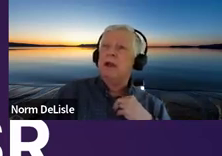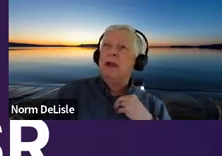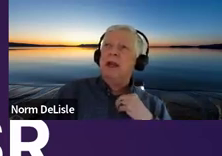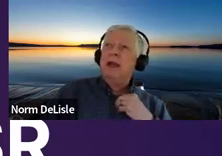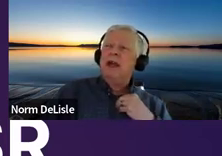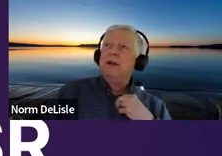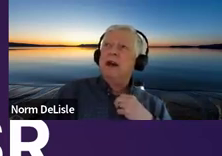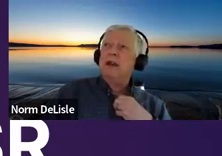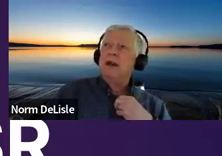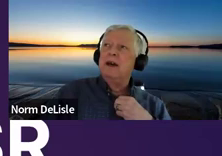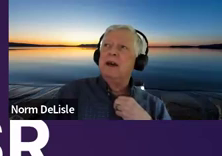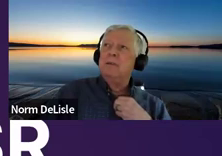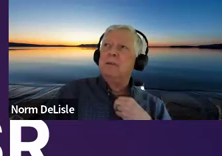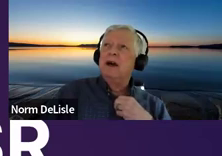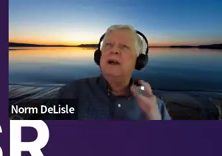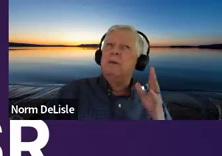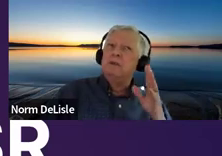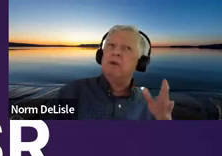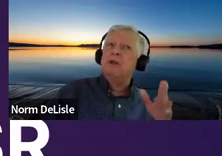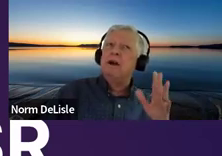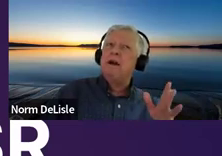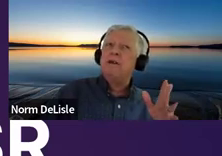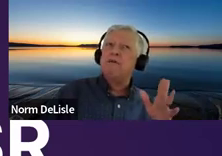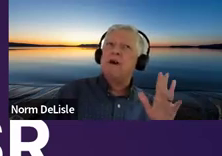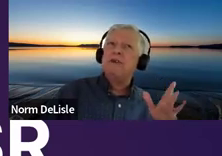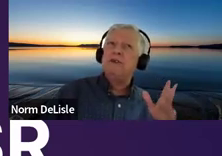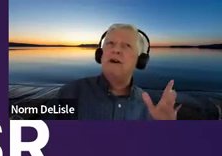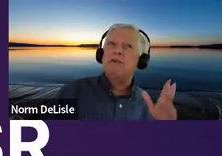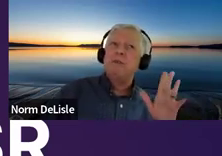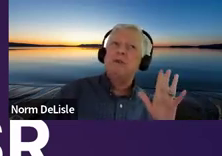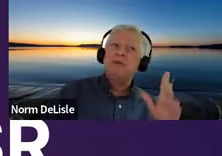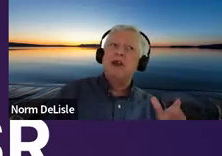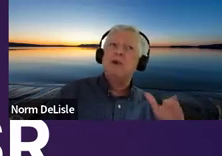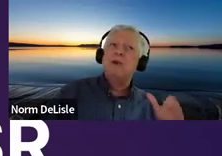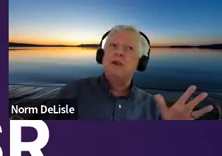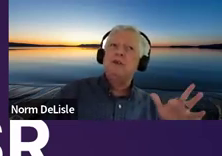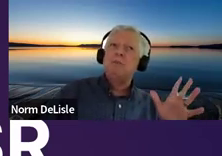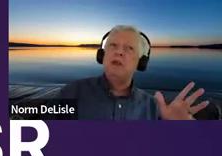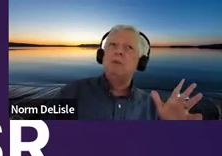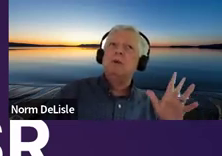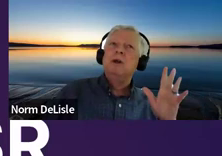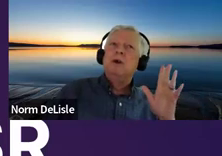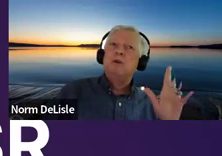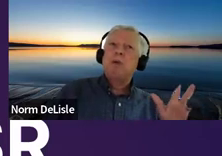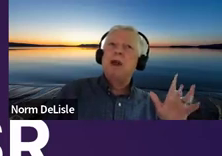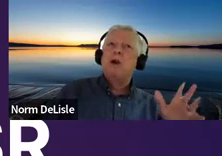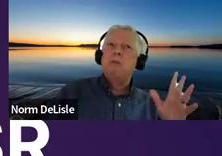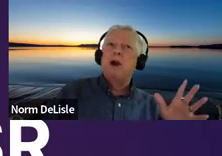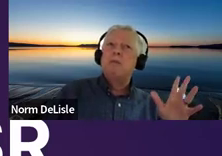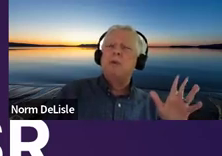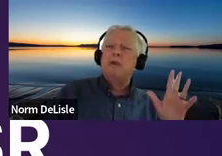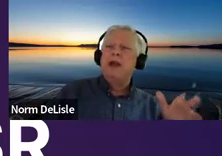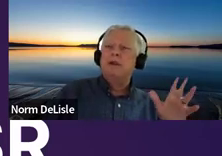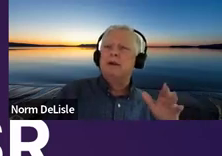therapy. And I it was really hard to find stuff that was of genuine use to people whose